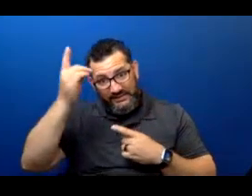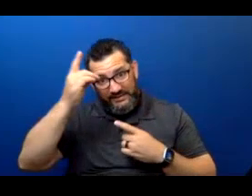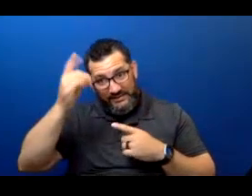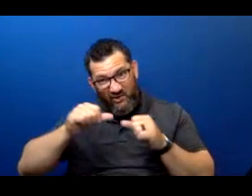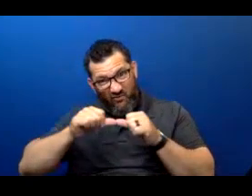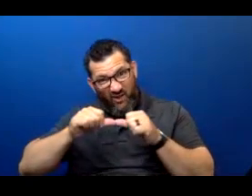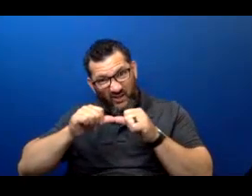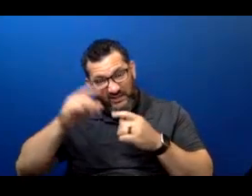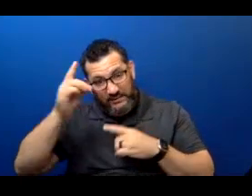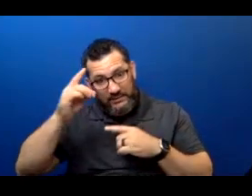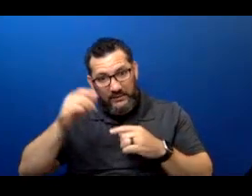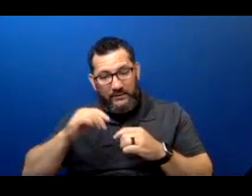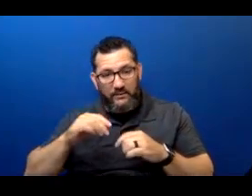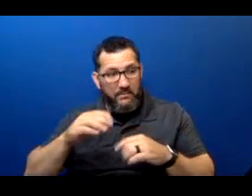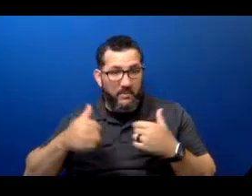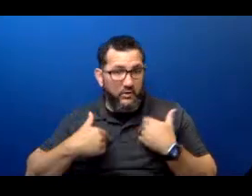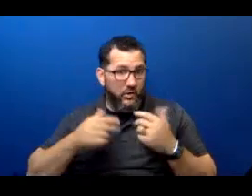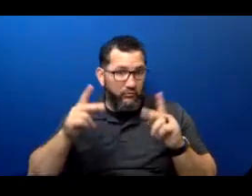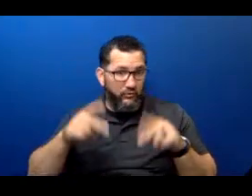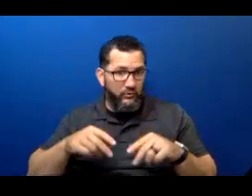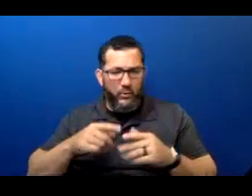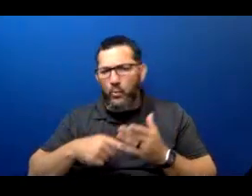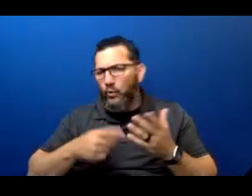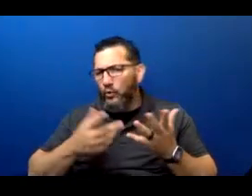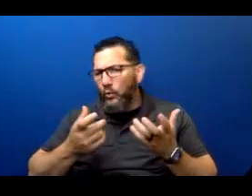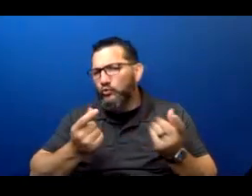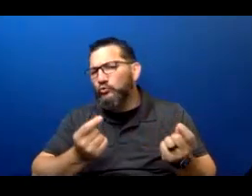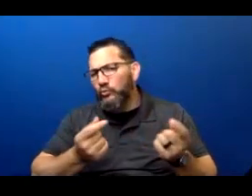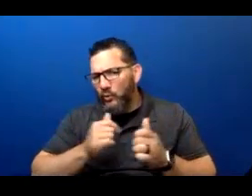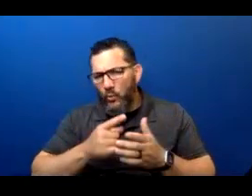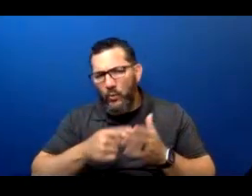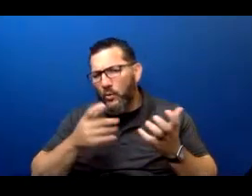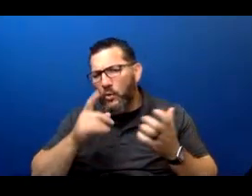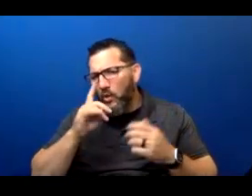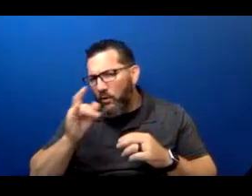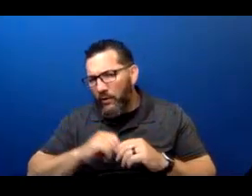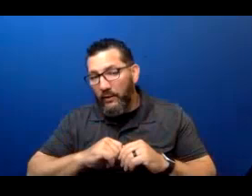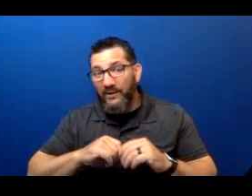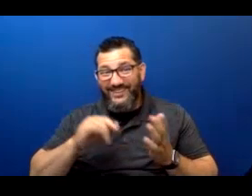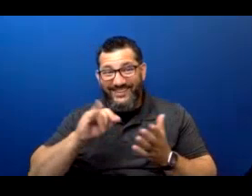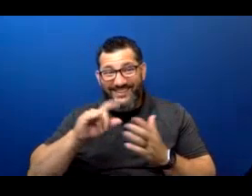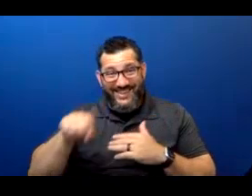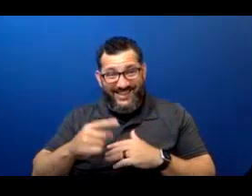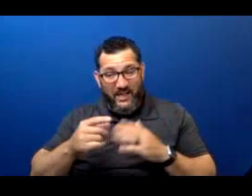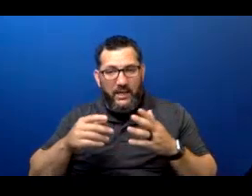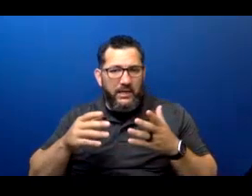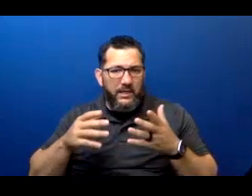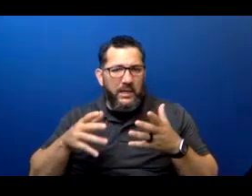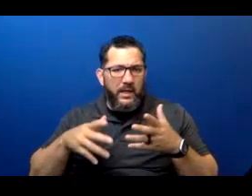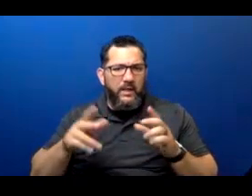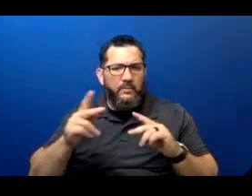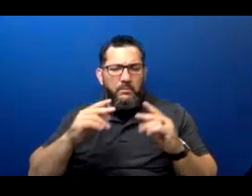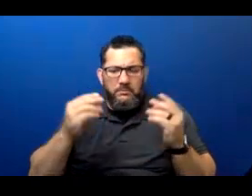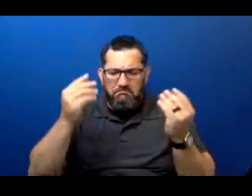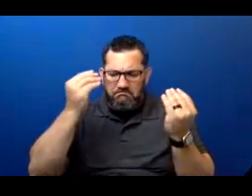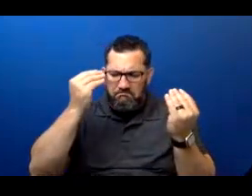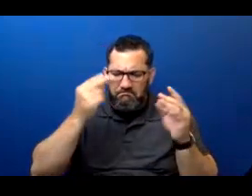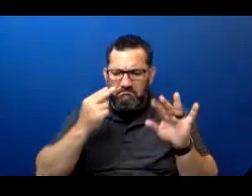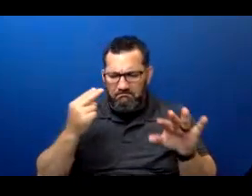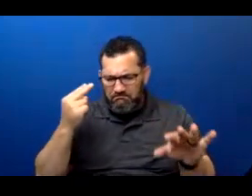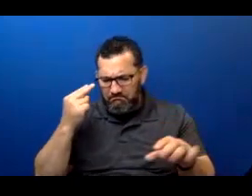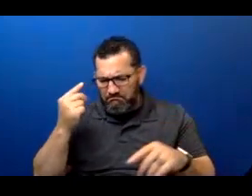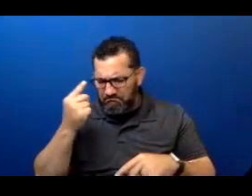person. How do you want that to look? And so this day allows individuals to pause and to think